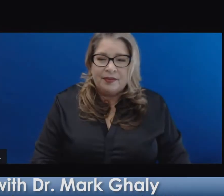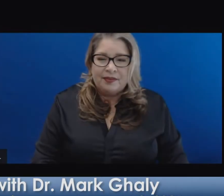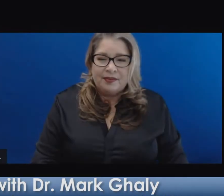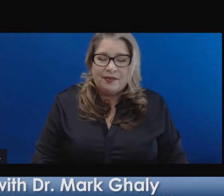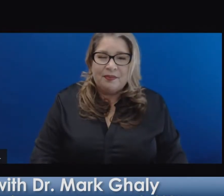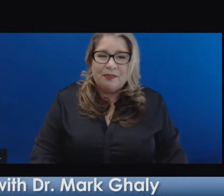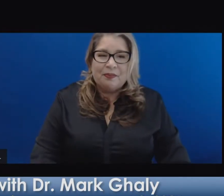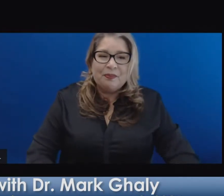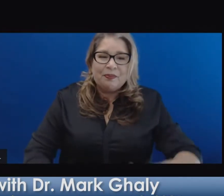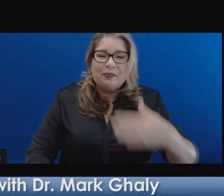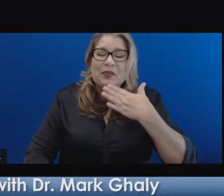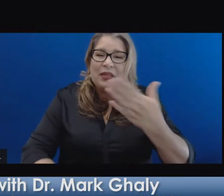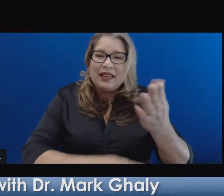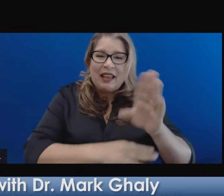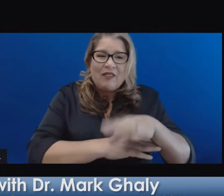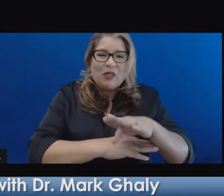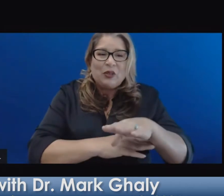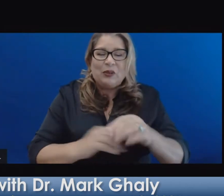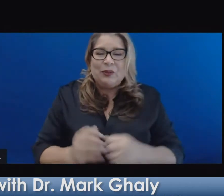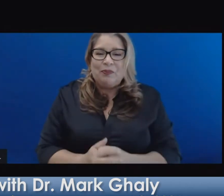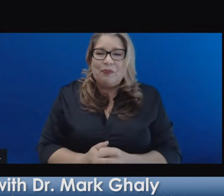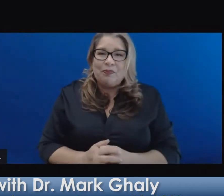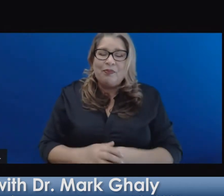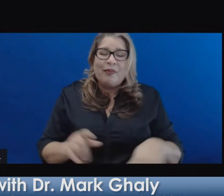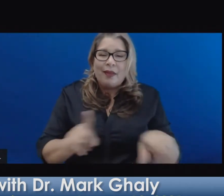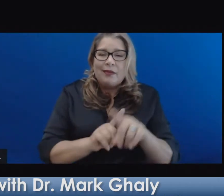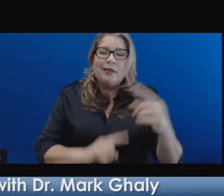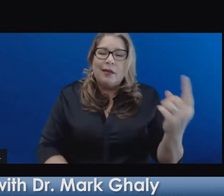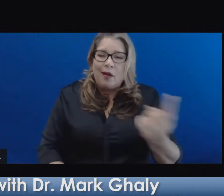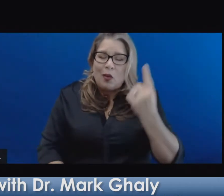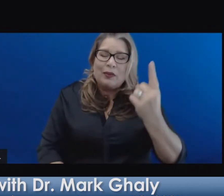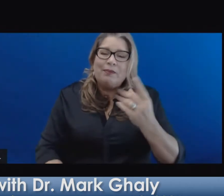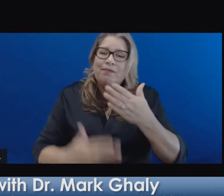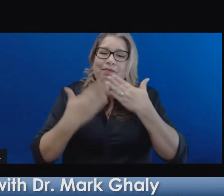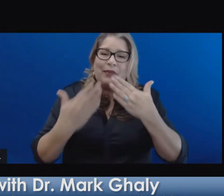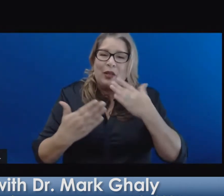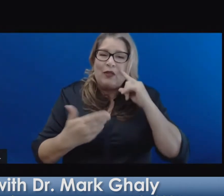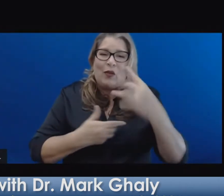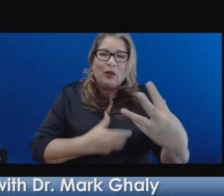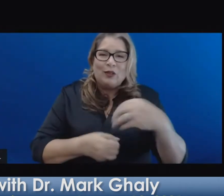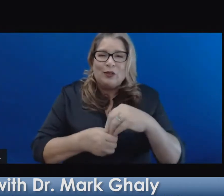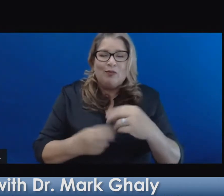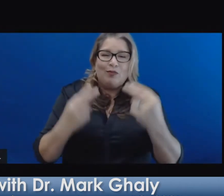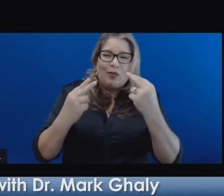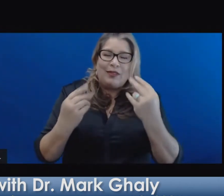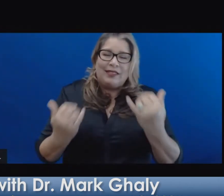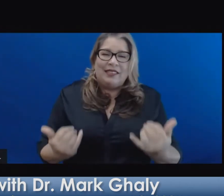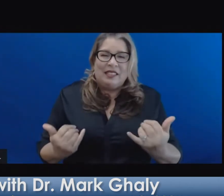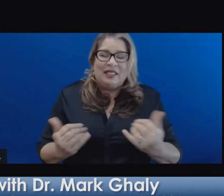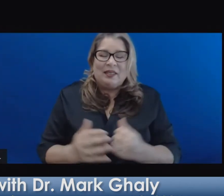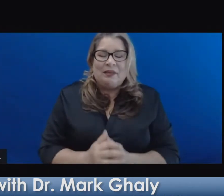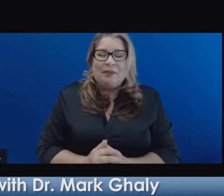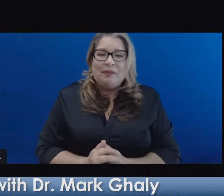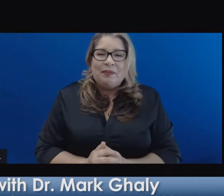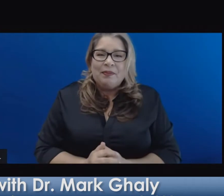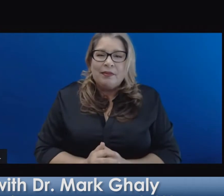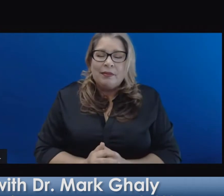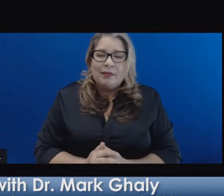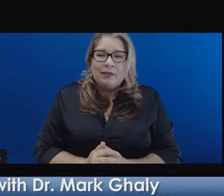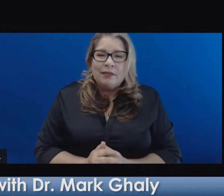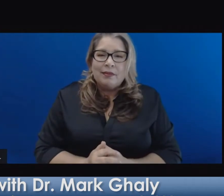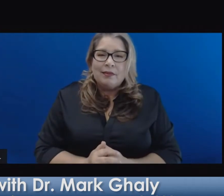Good afternoon. As always, thank you for joining us today. We appreciate